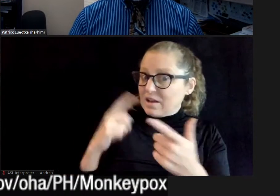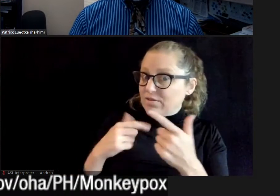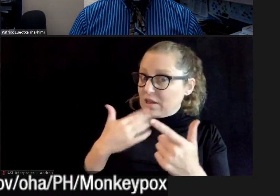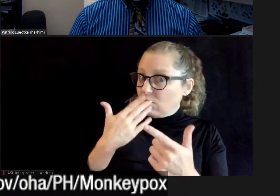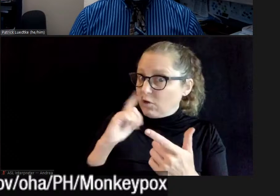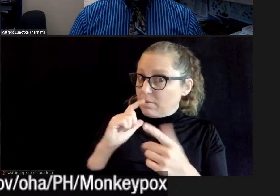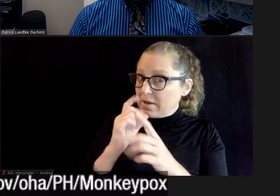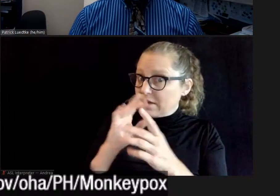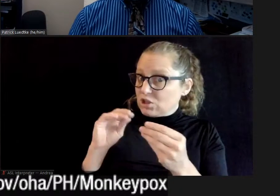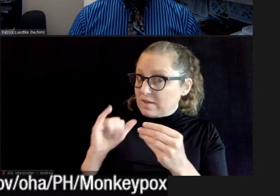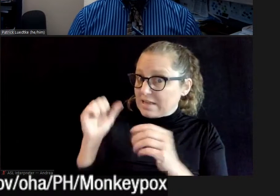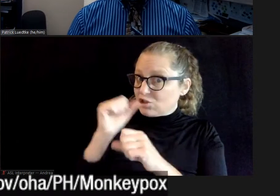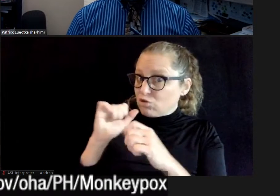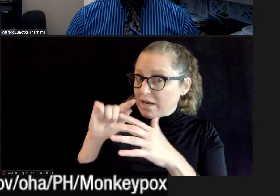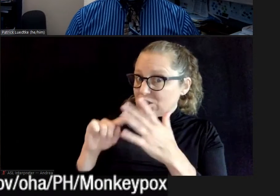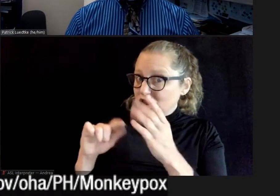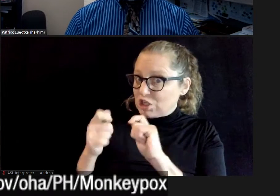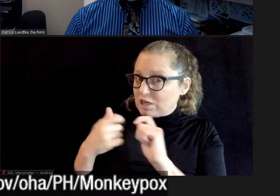change. I've been wondering about that too.